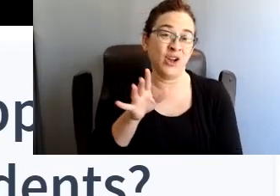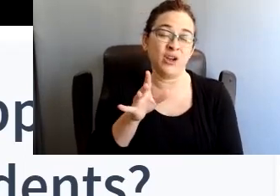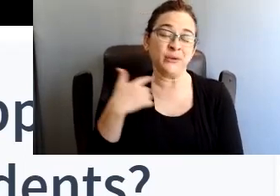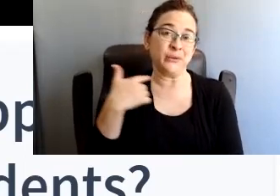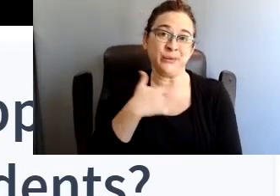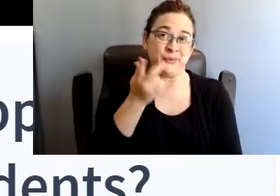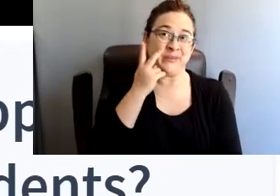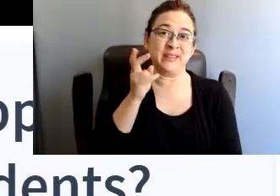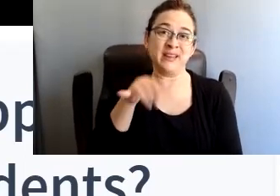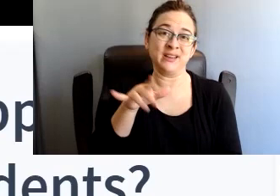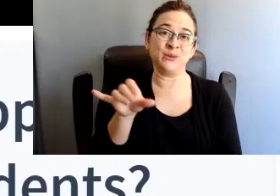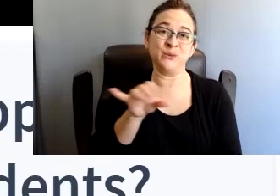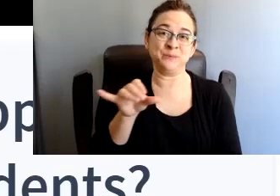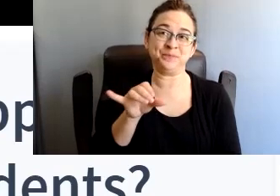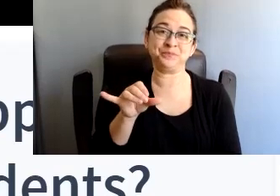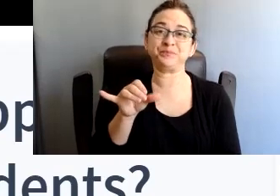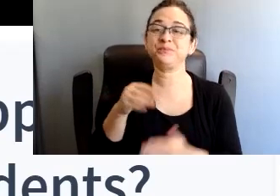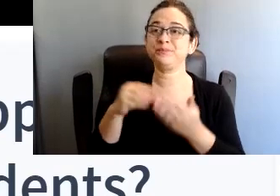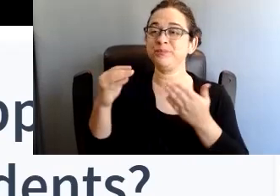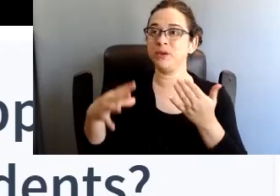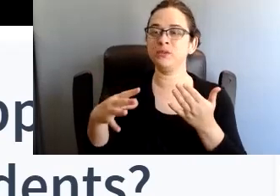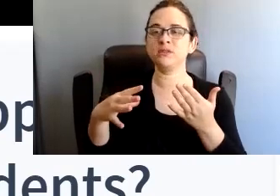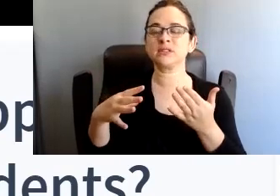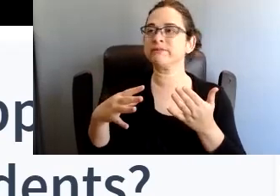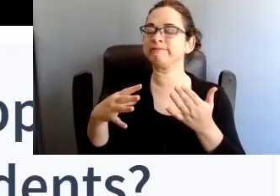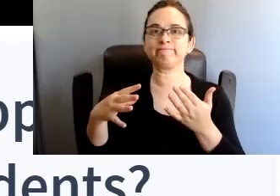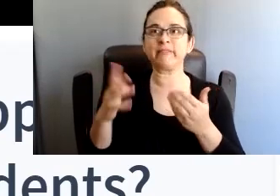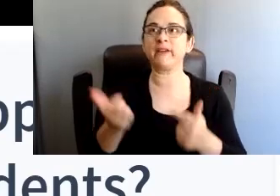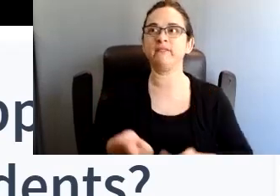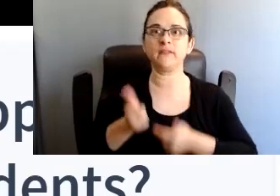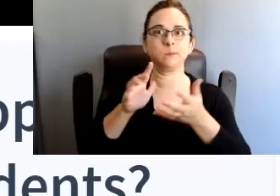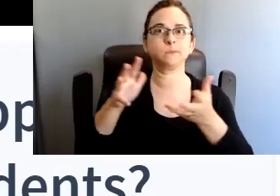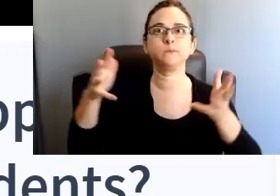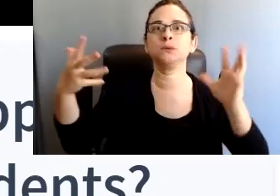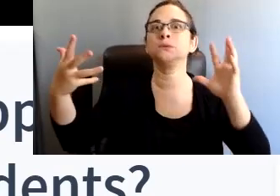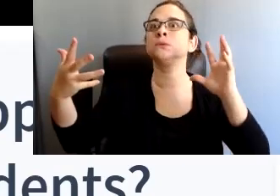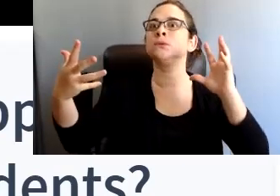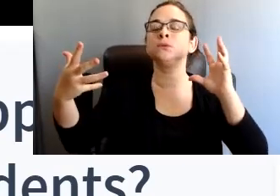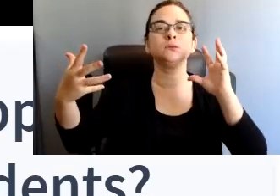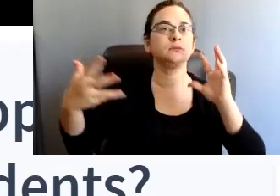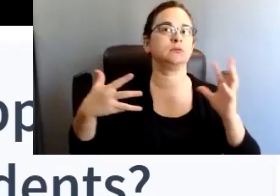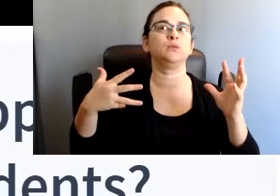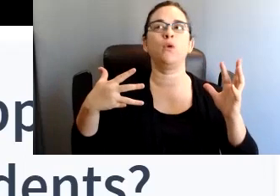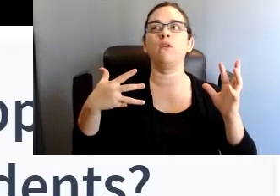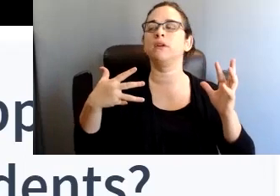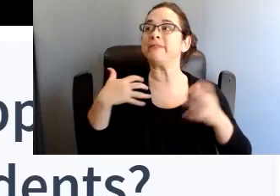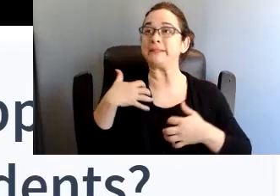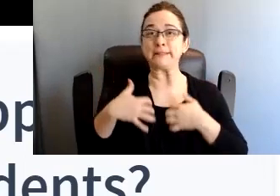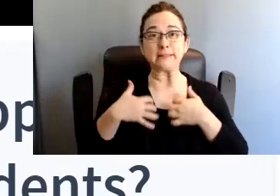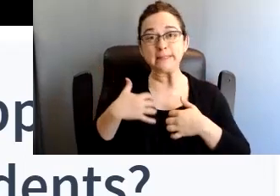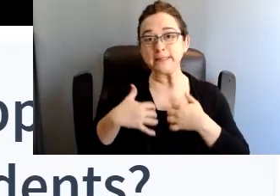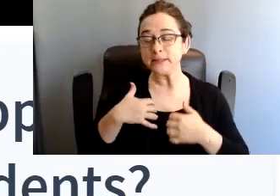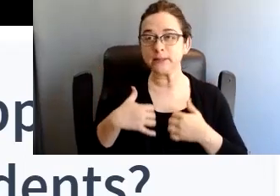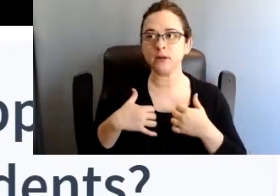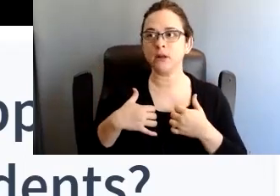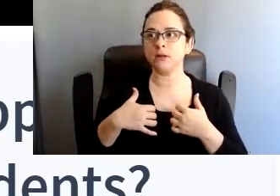having crisis, right, or turmoil, or just a lot of just all these conflicting feelings that by the time I get